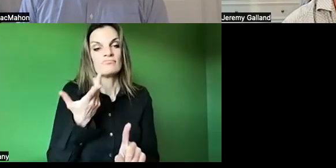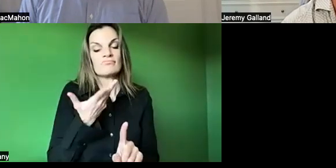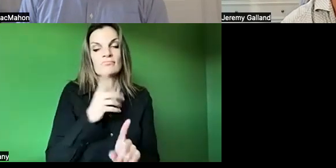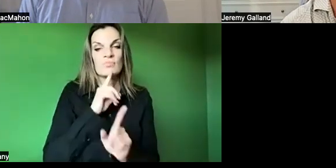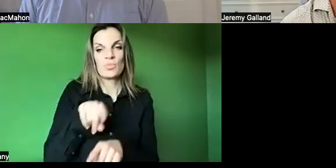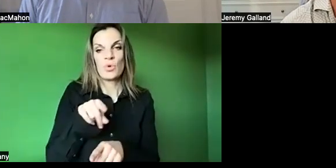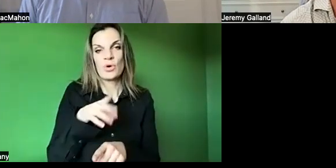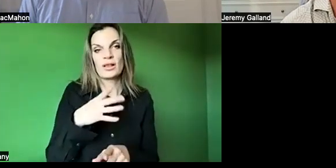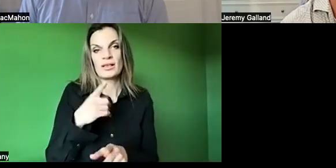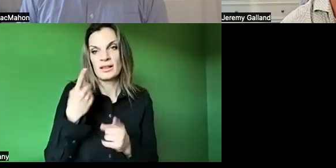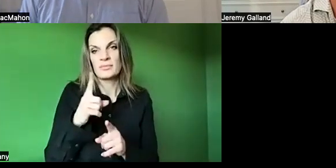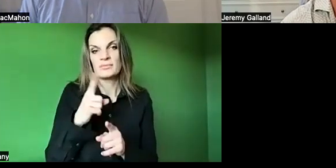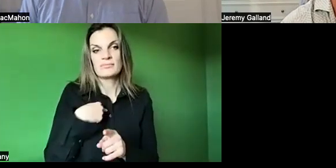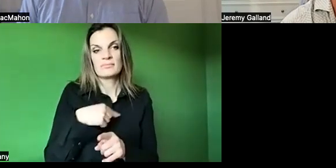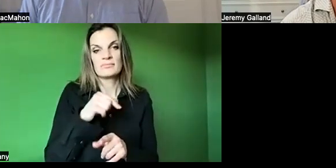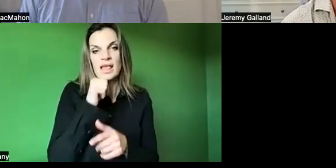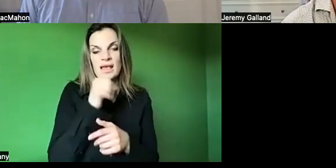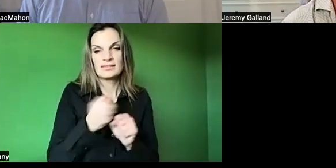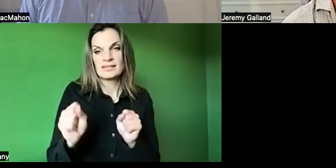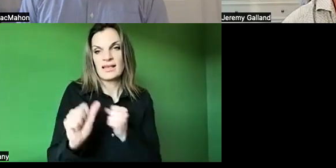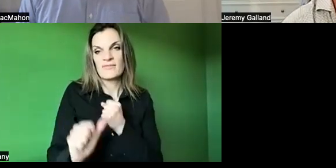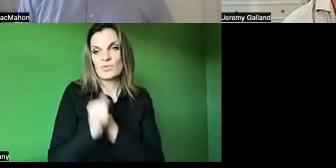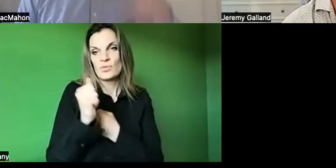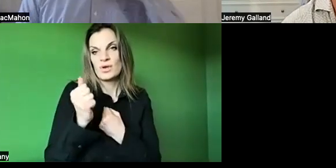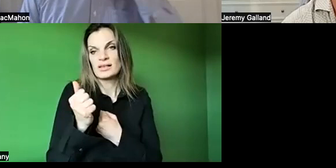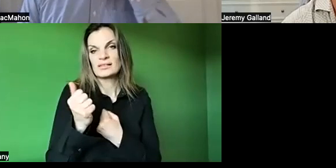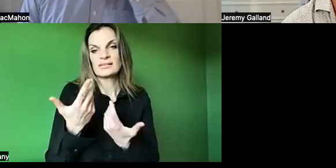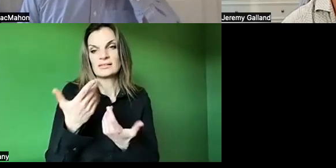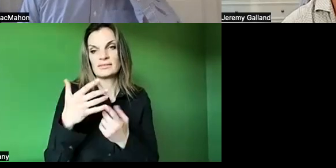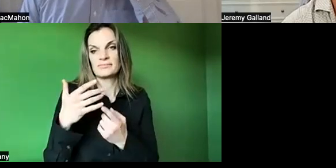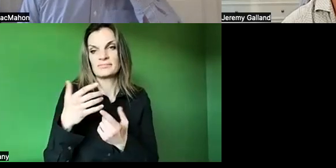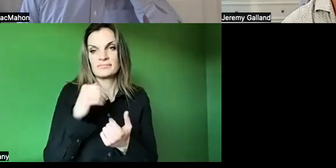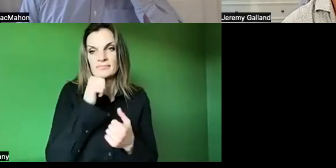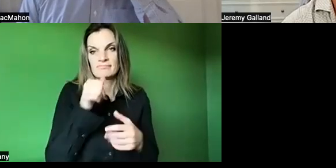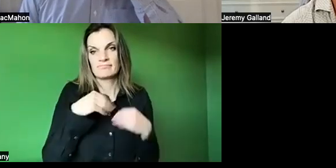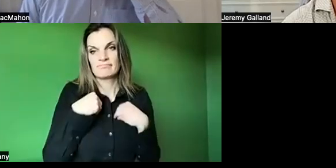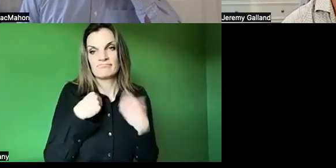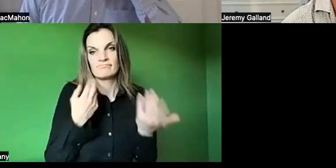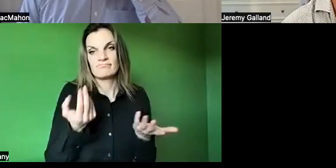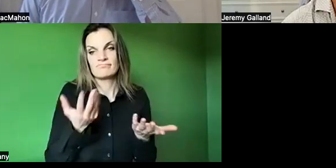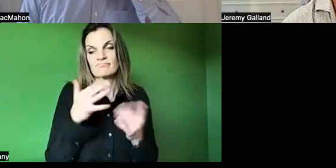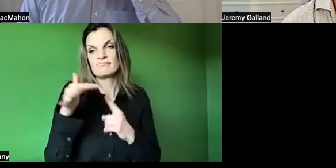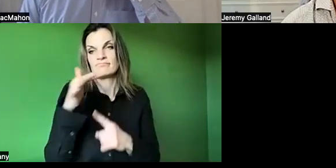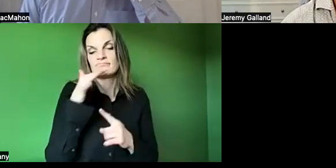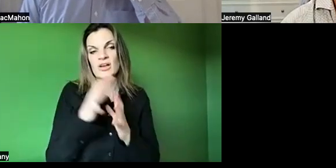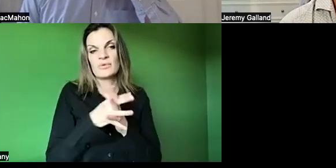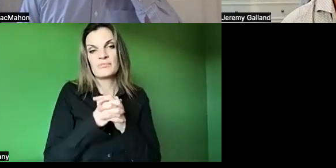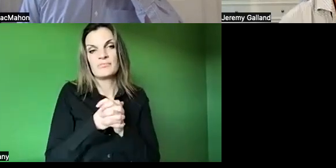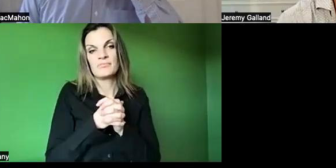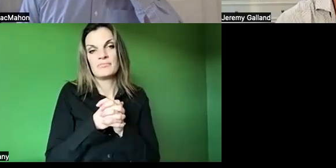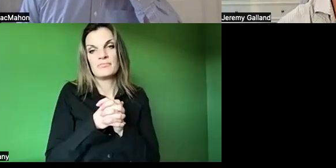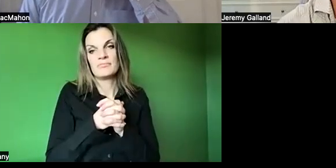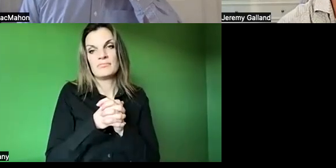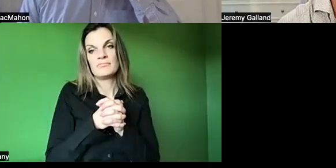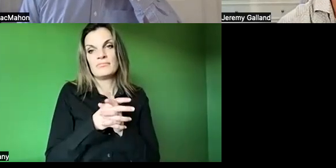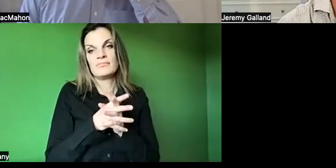an unsafe, unfriendly, harassing, unacceptable environment.